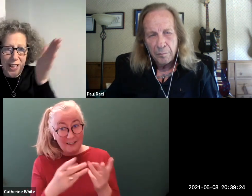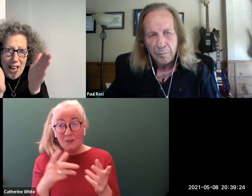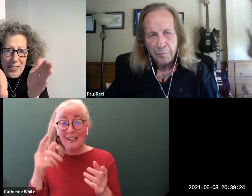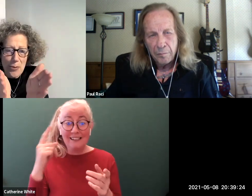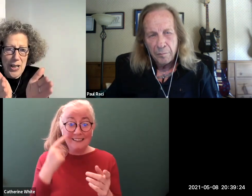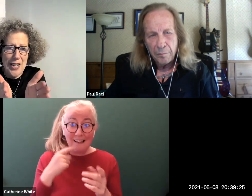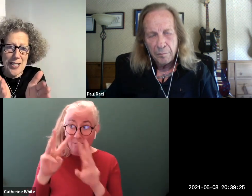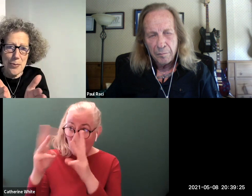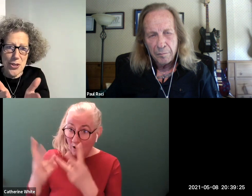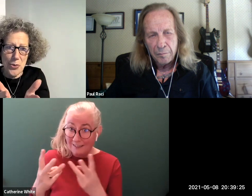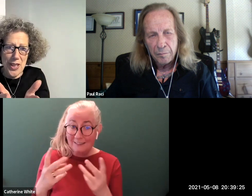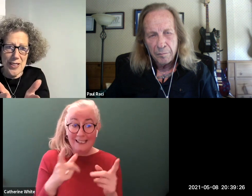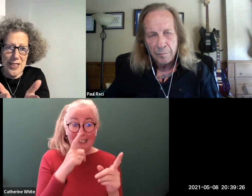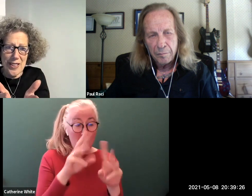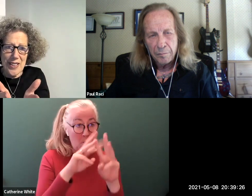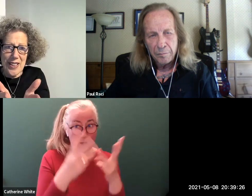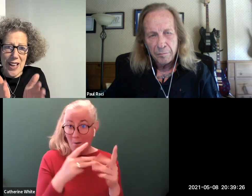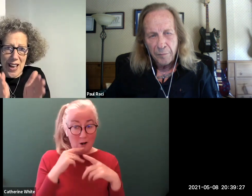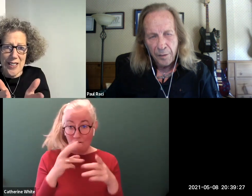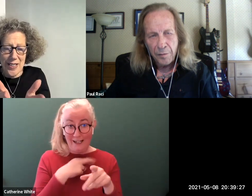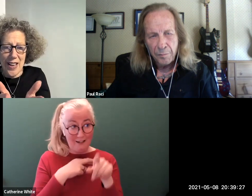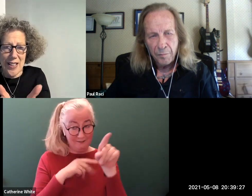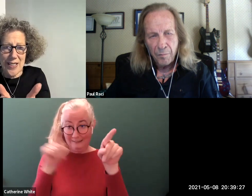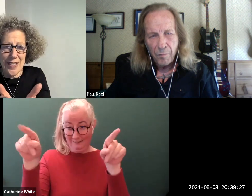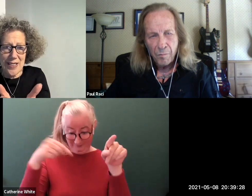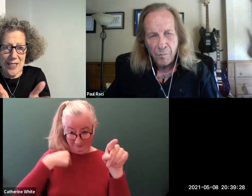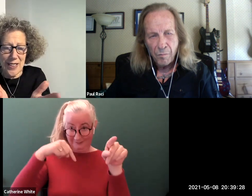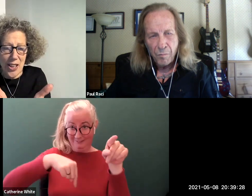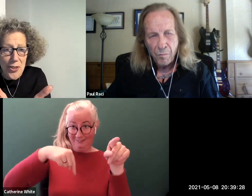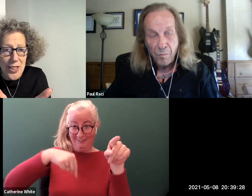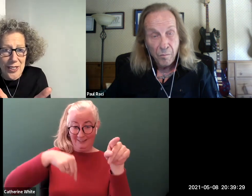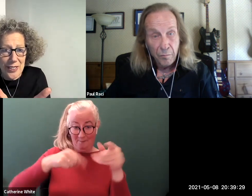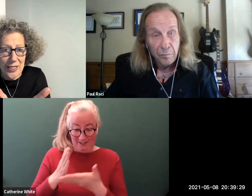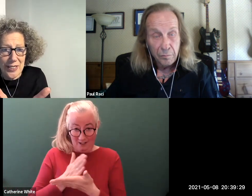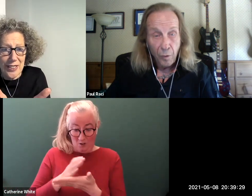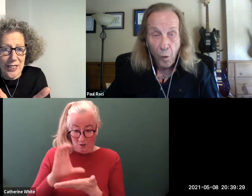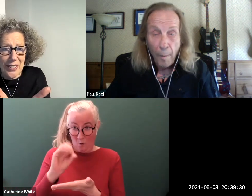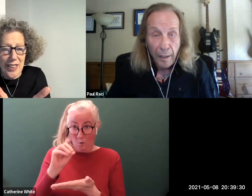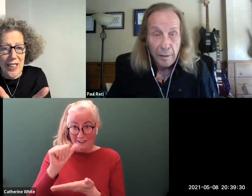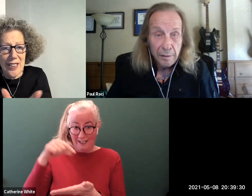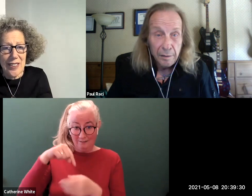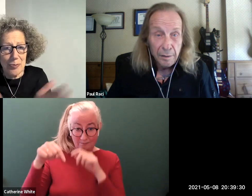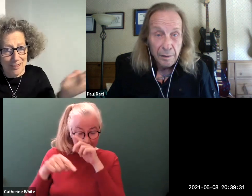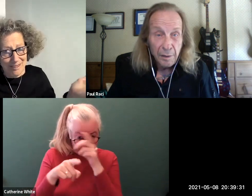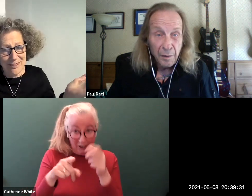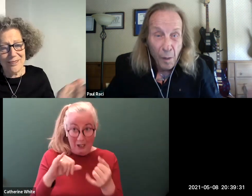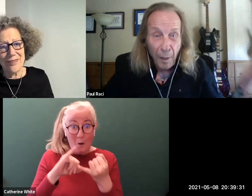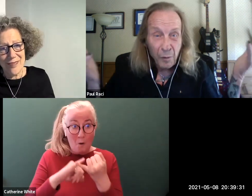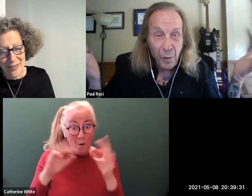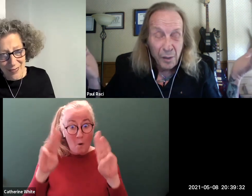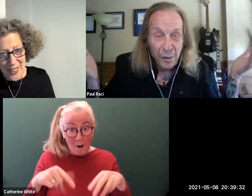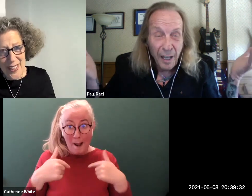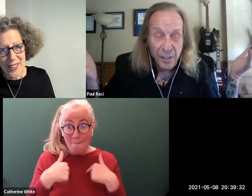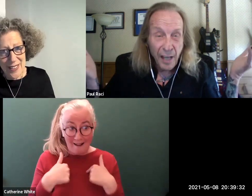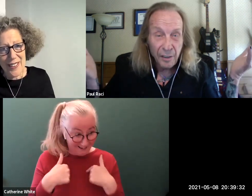world, and that place in between Yes. as a coder. Who am I? Who am I? What